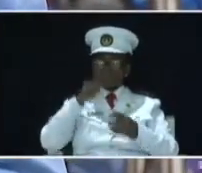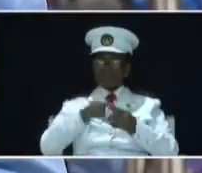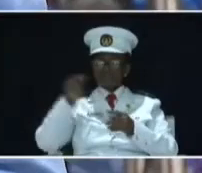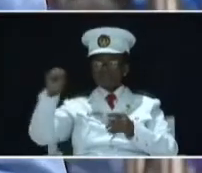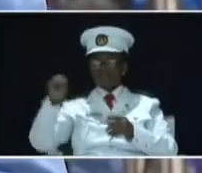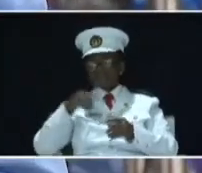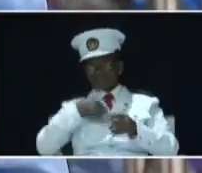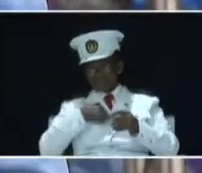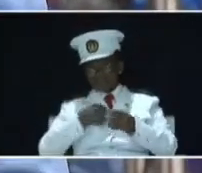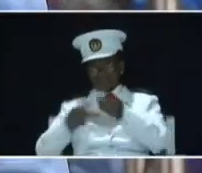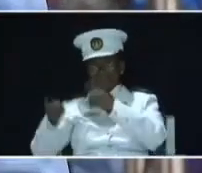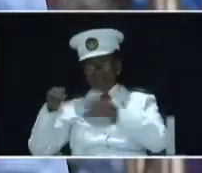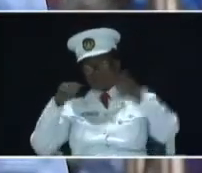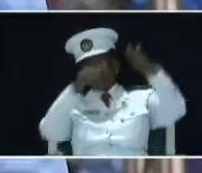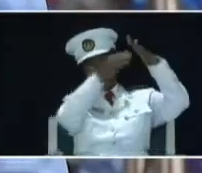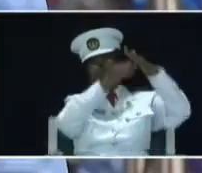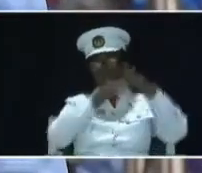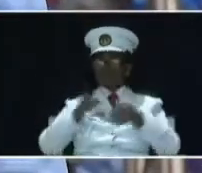the name